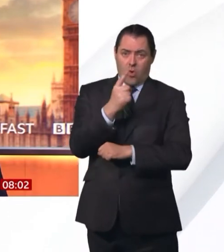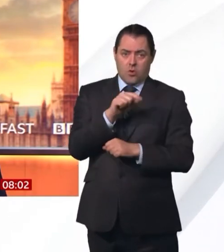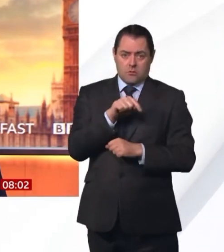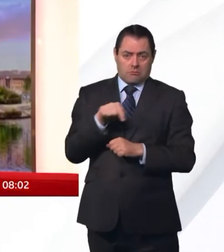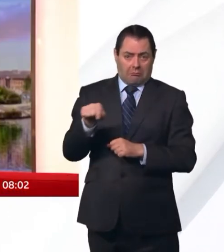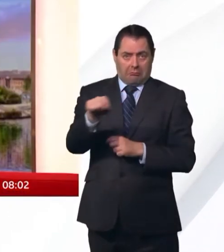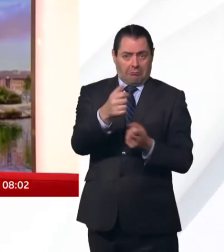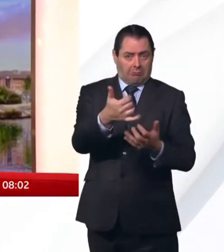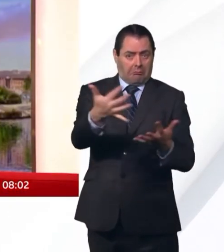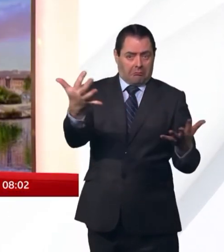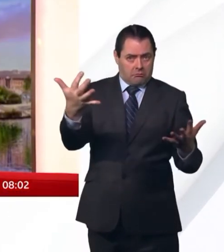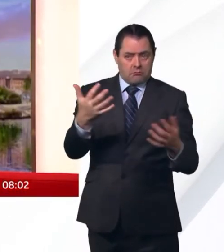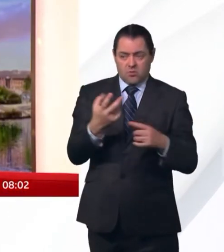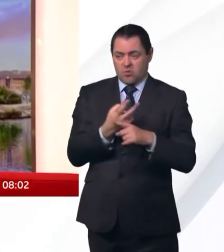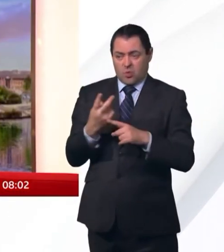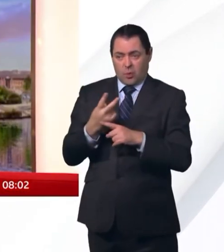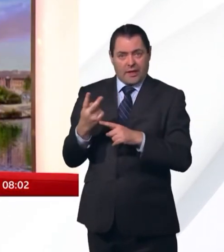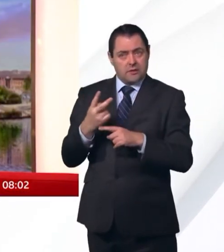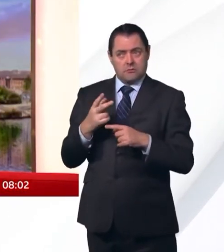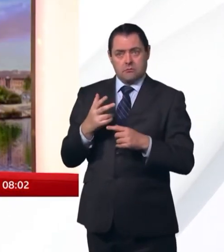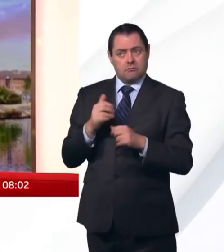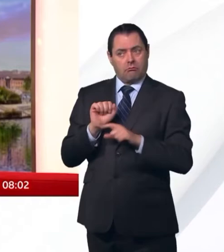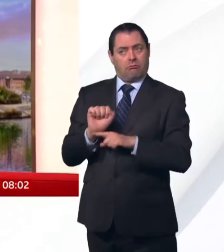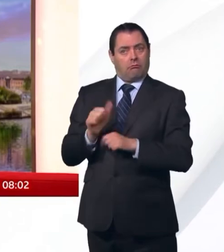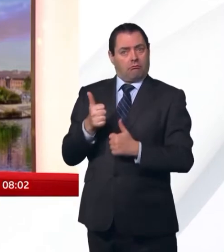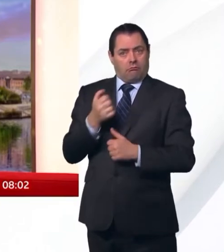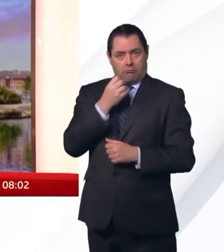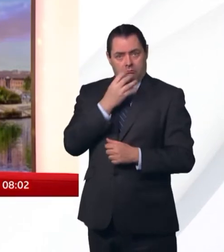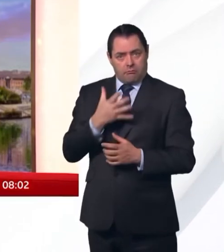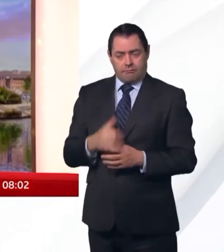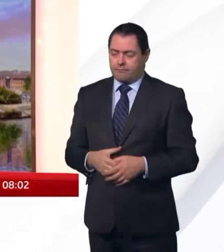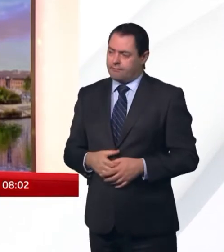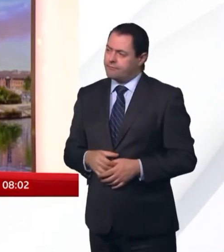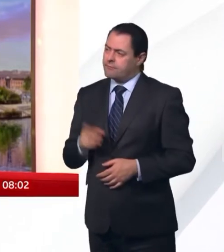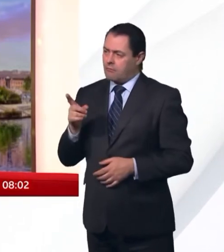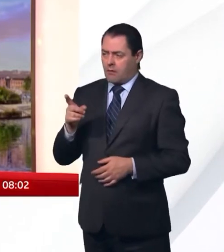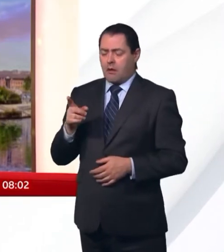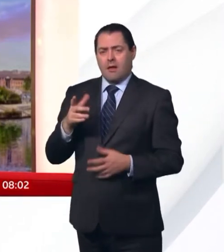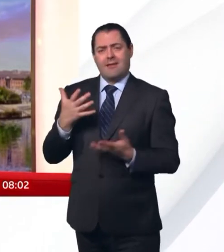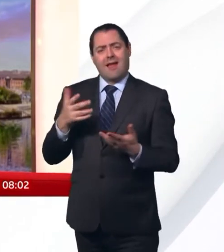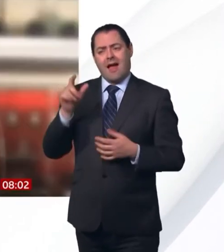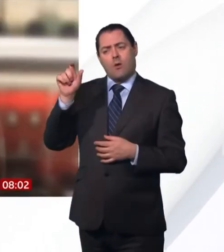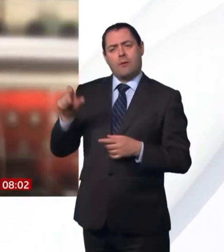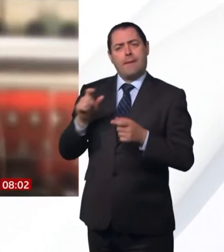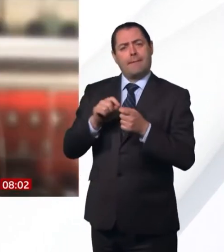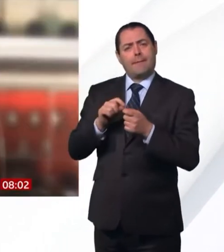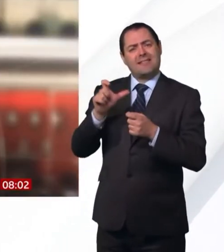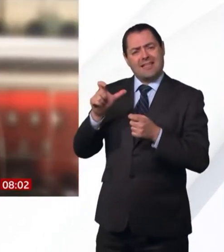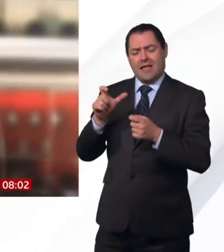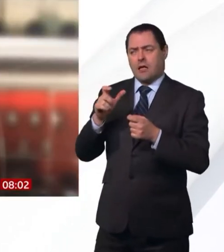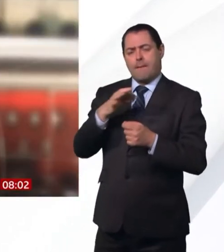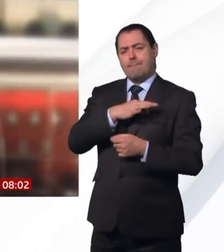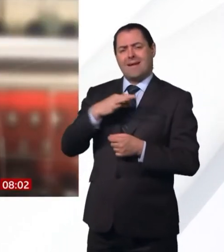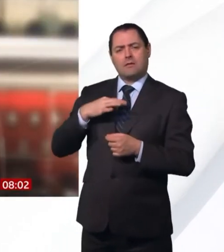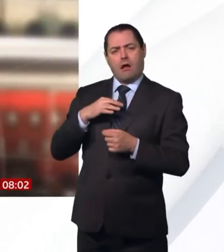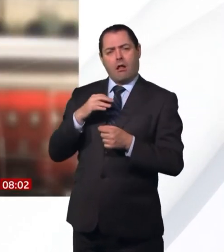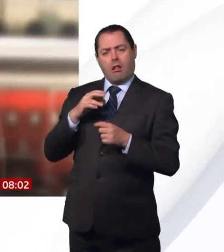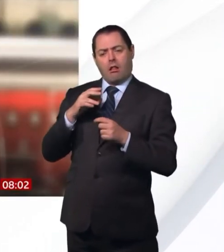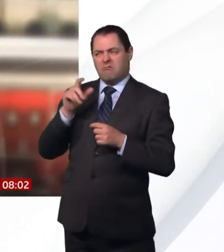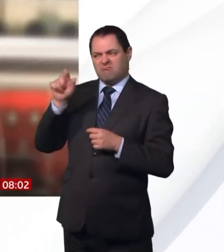protected. That was the Health Secretary Matt Hancock speaking to us a little earlier on BBC Breakfast. We're joined now by the BBC's medical editor, Fergus